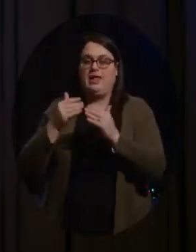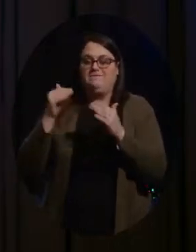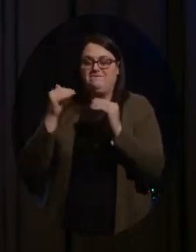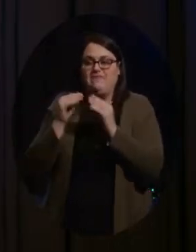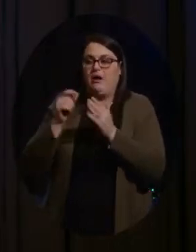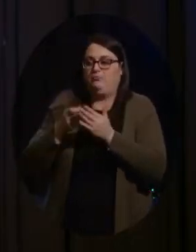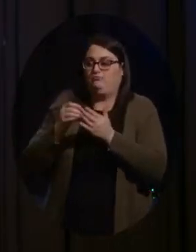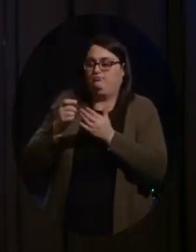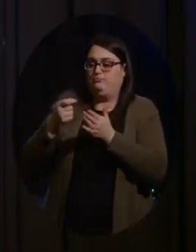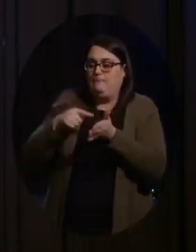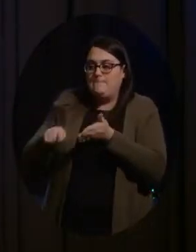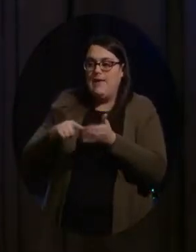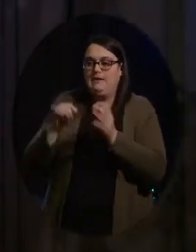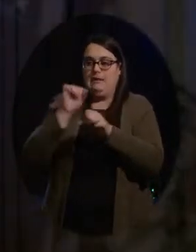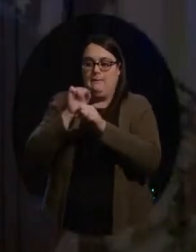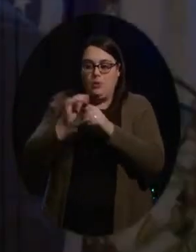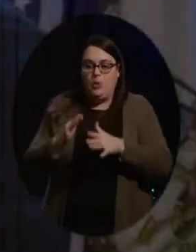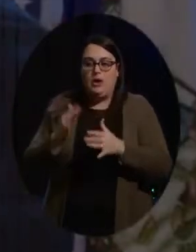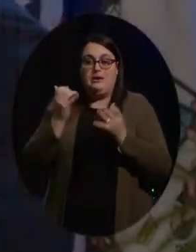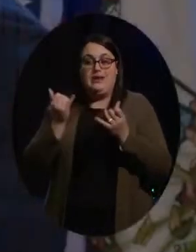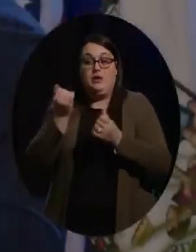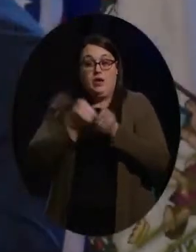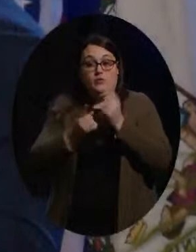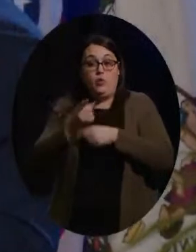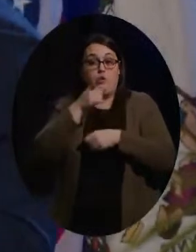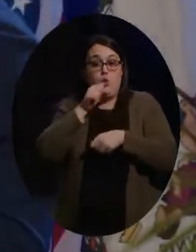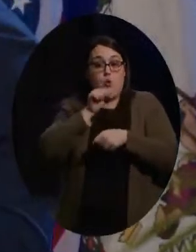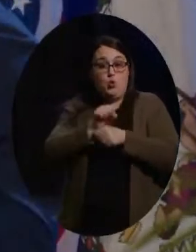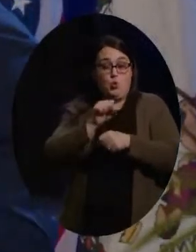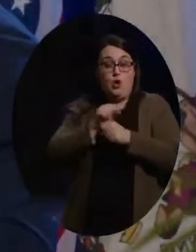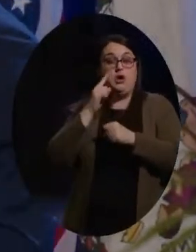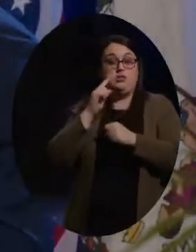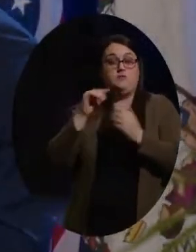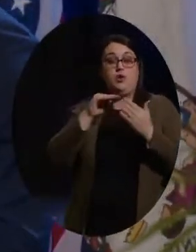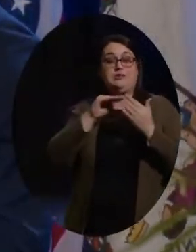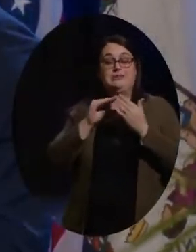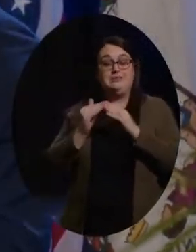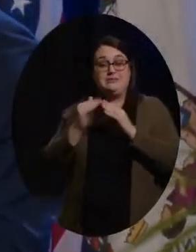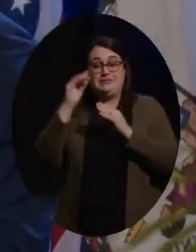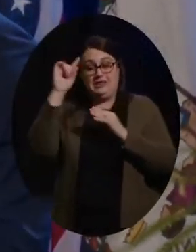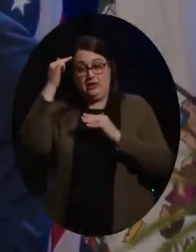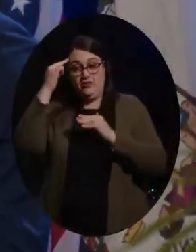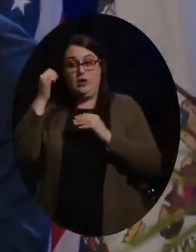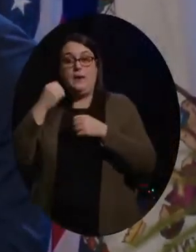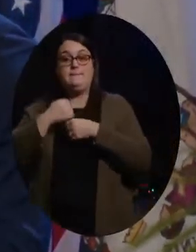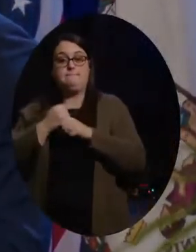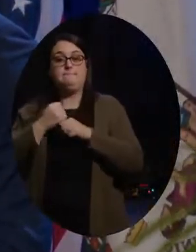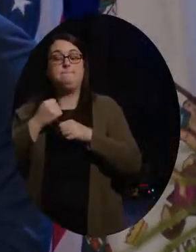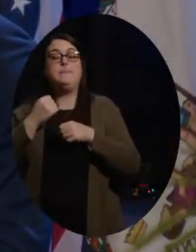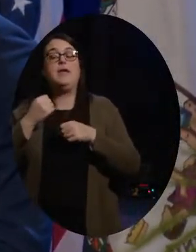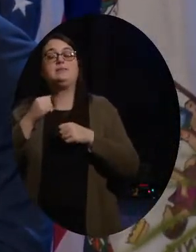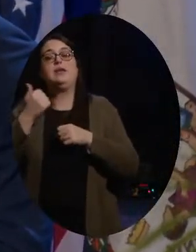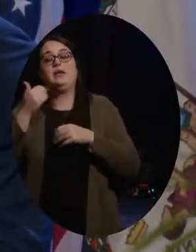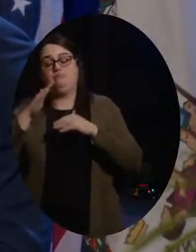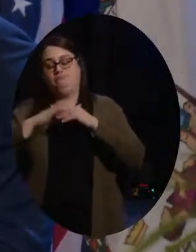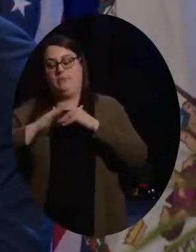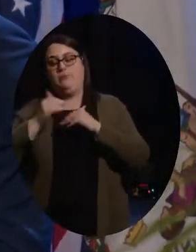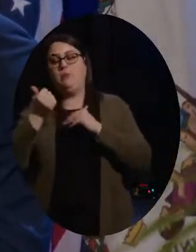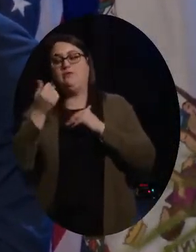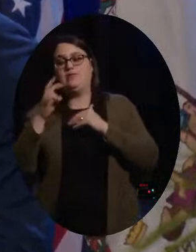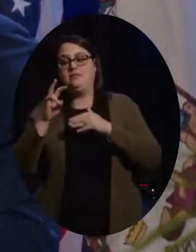employer. Now everyone who works for city government makes at least $17 an